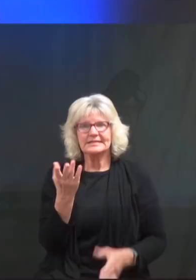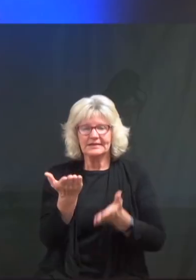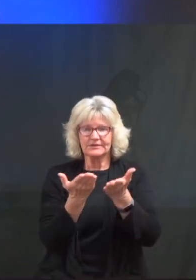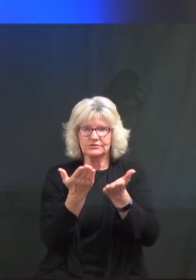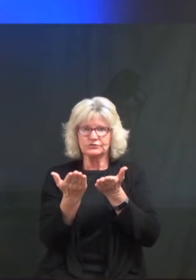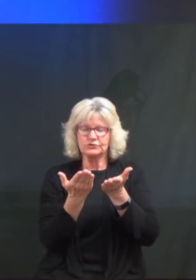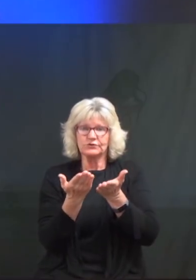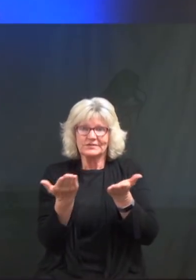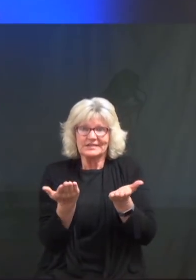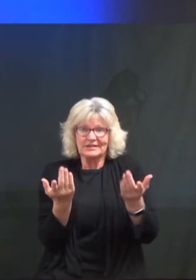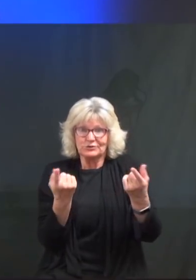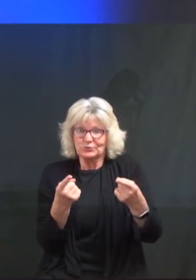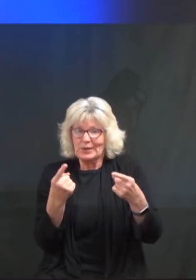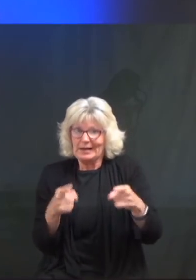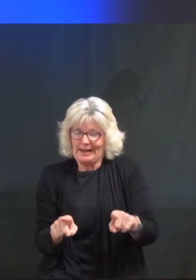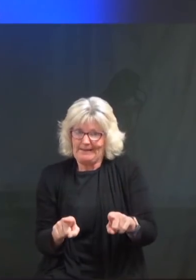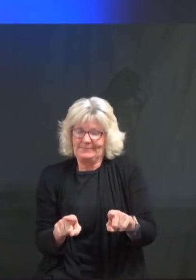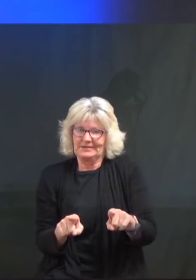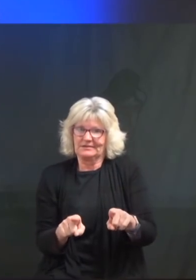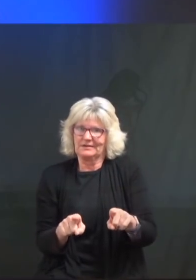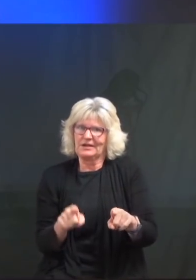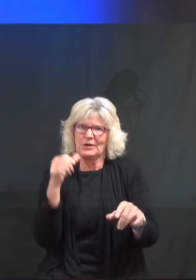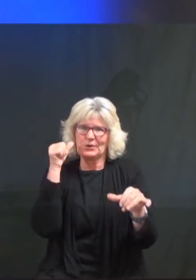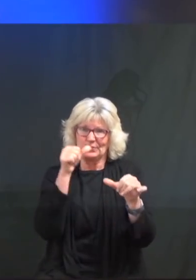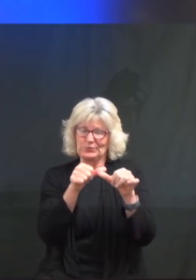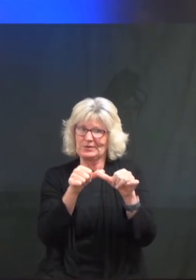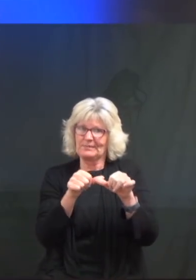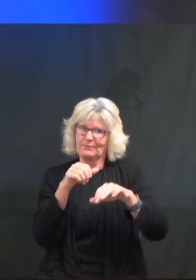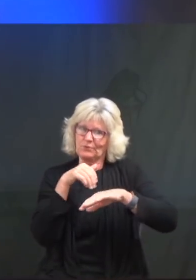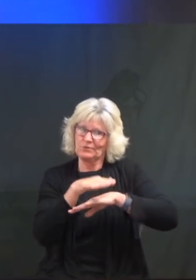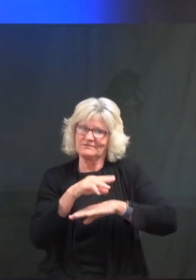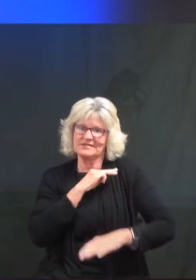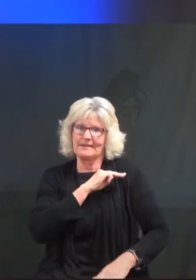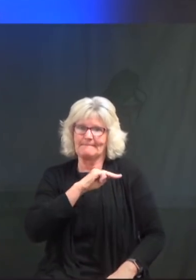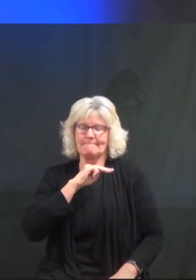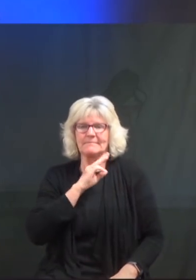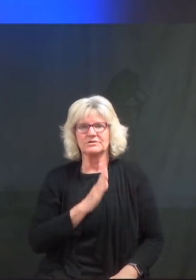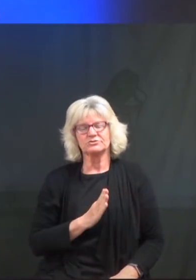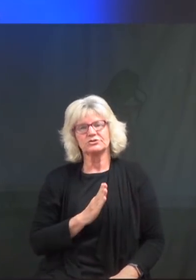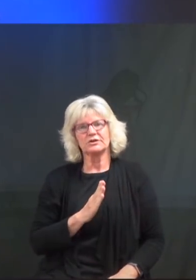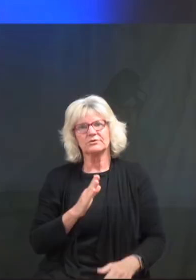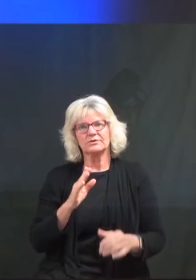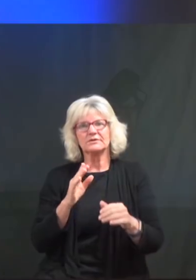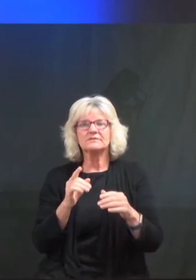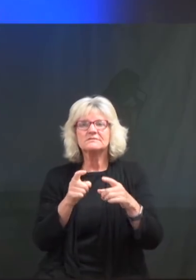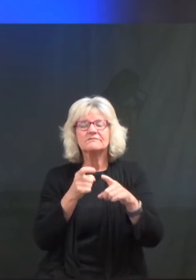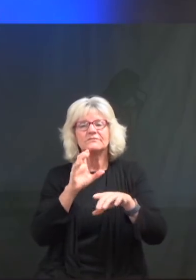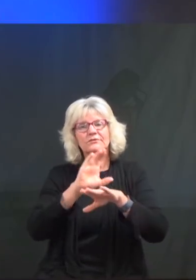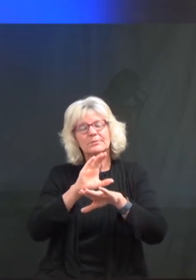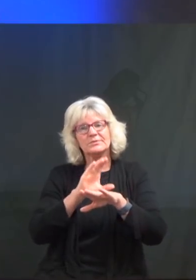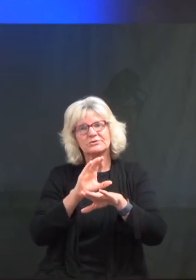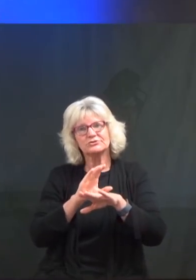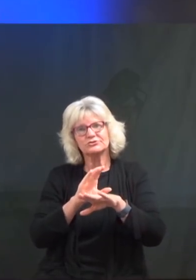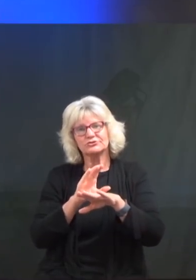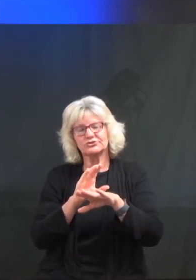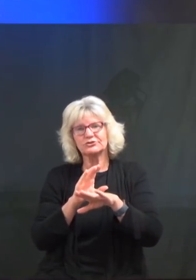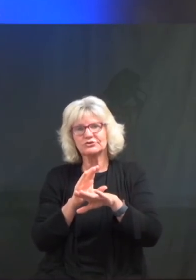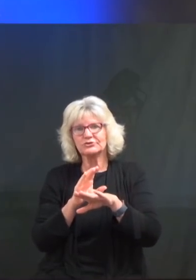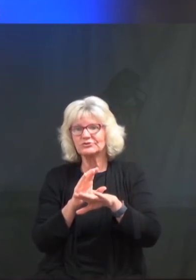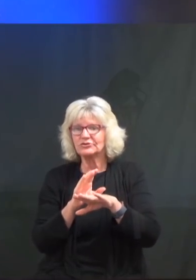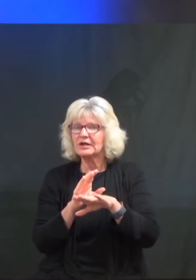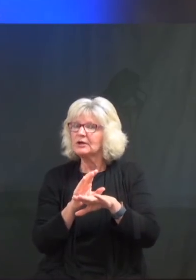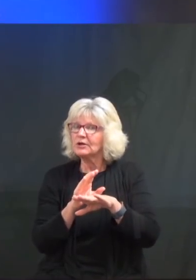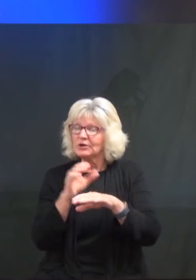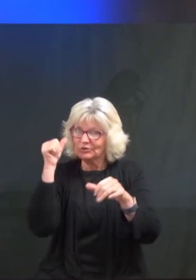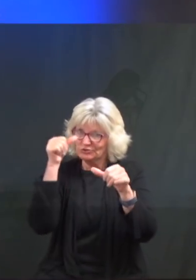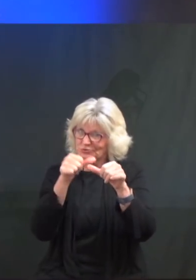commissioned. Here's what they did. If you remember, when we've commissioned some of our missionaries that have gone out from Calvary Baptist Church, we brought them up here, we